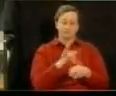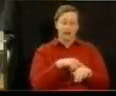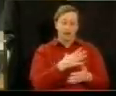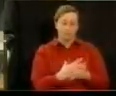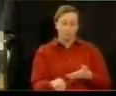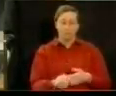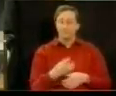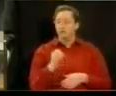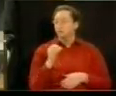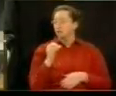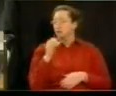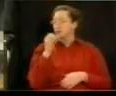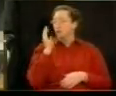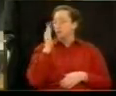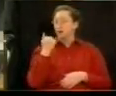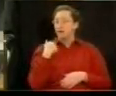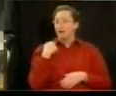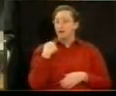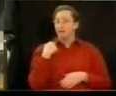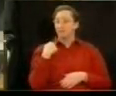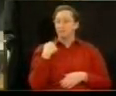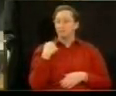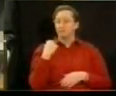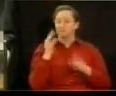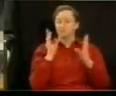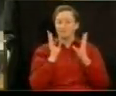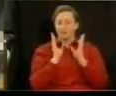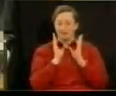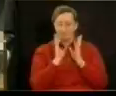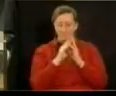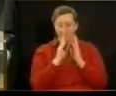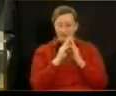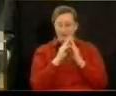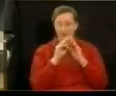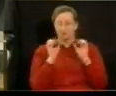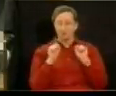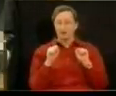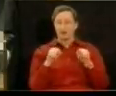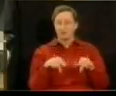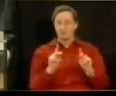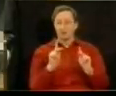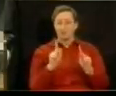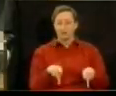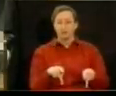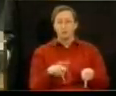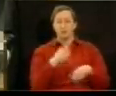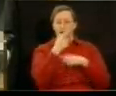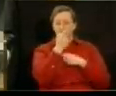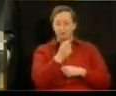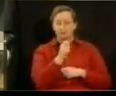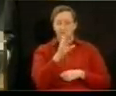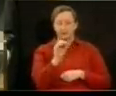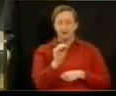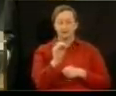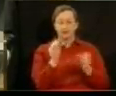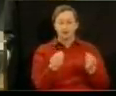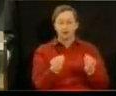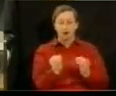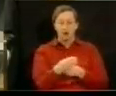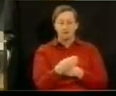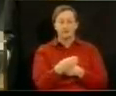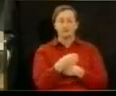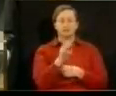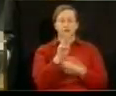have public hearings where we allow people interested in those countywide offices to come before us in a workshop or a public